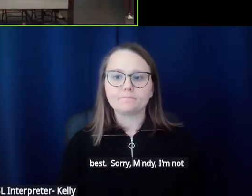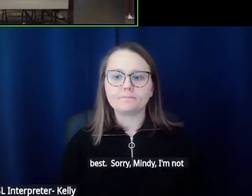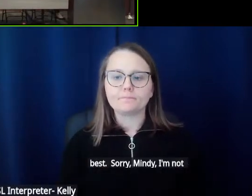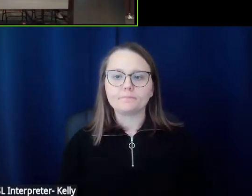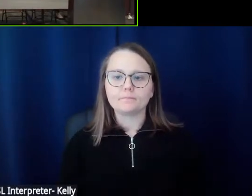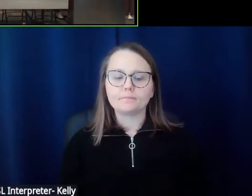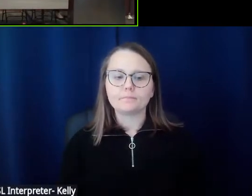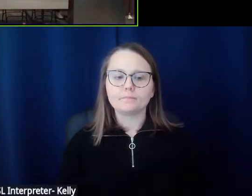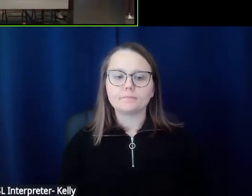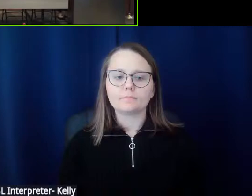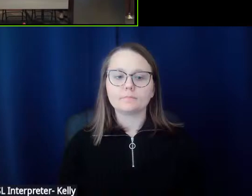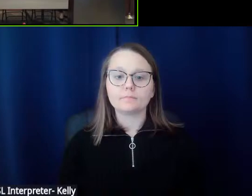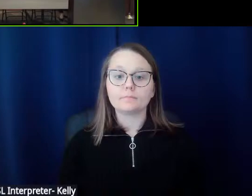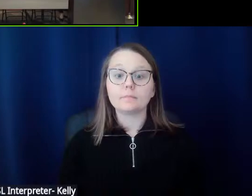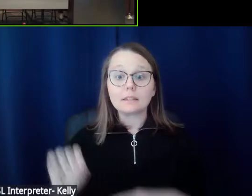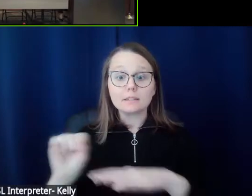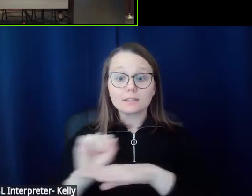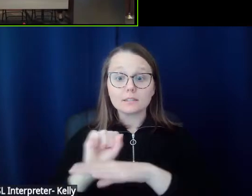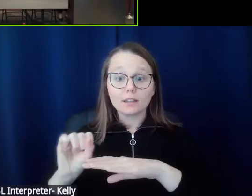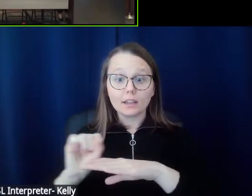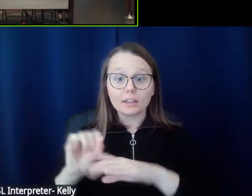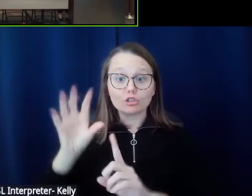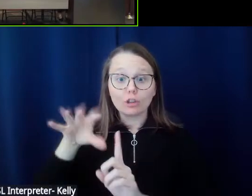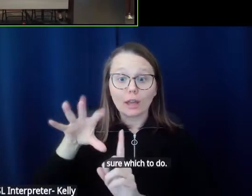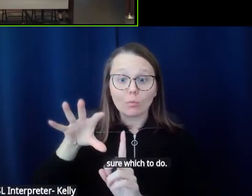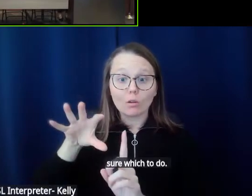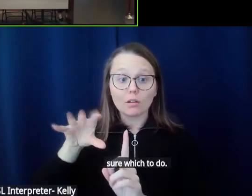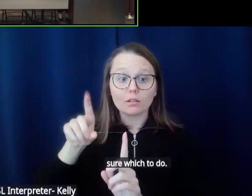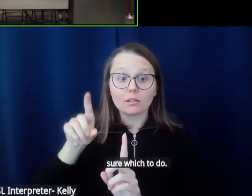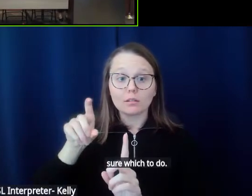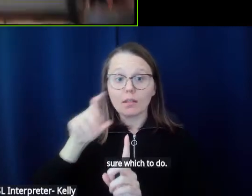Oh, stage cam, lectern cam.